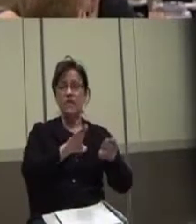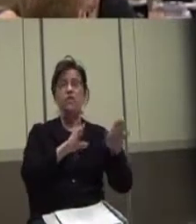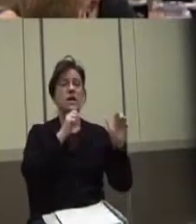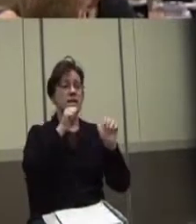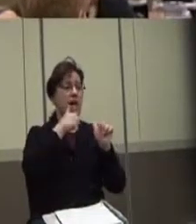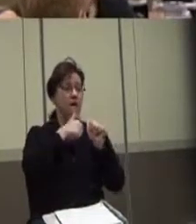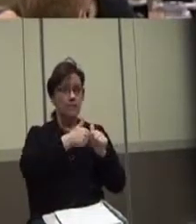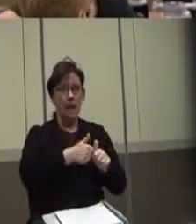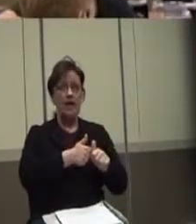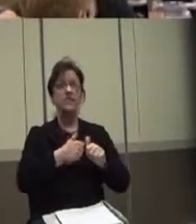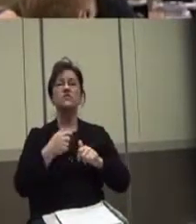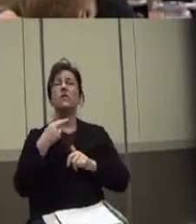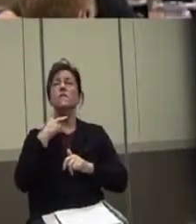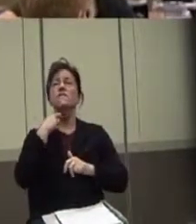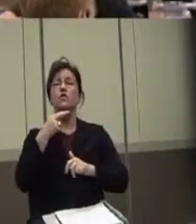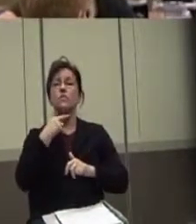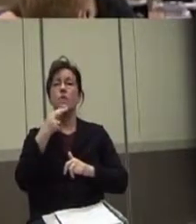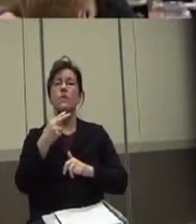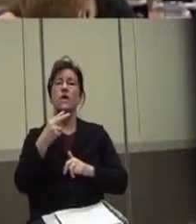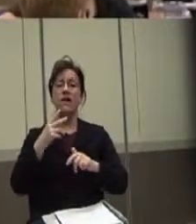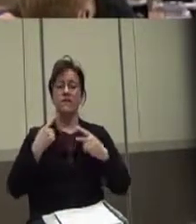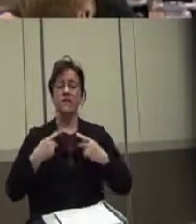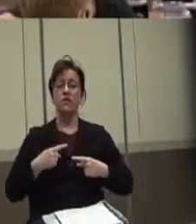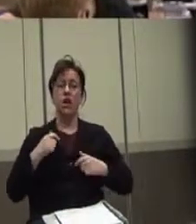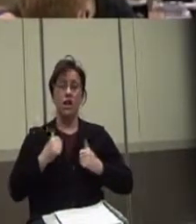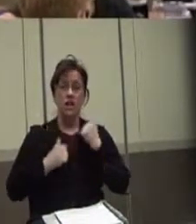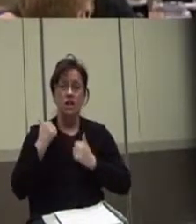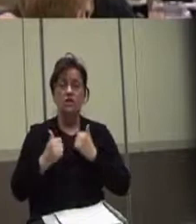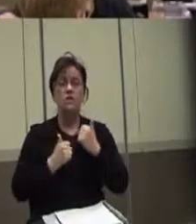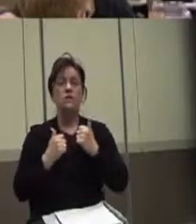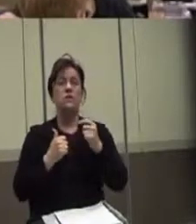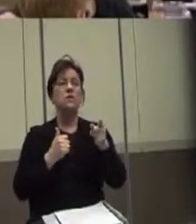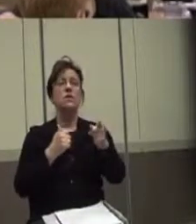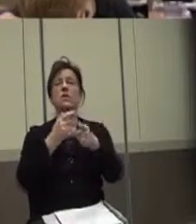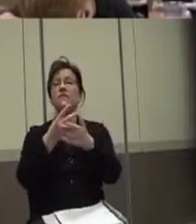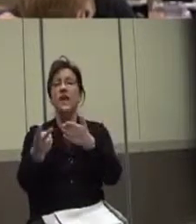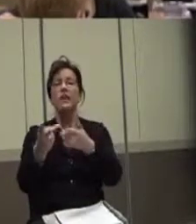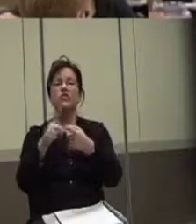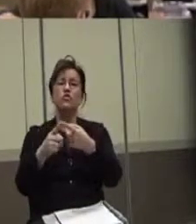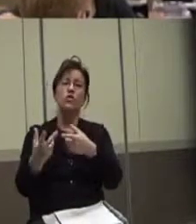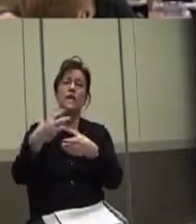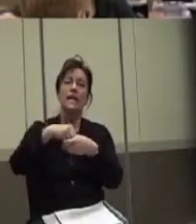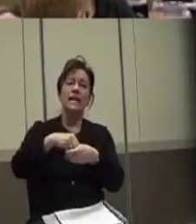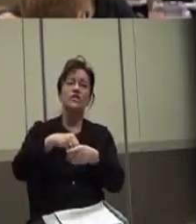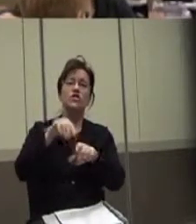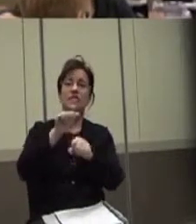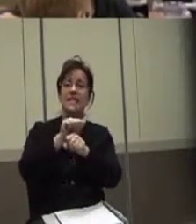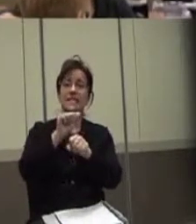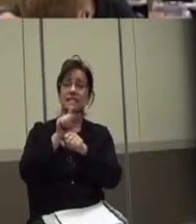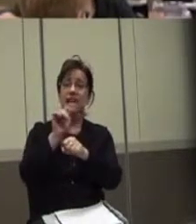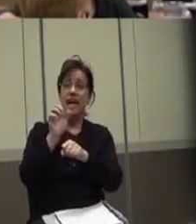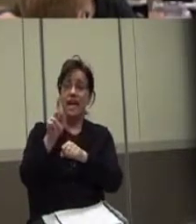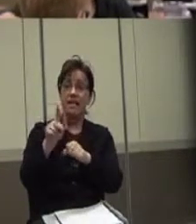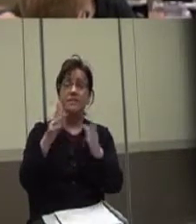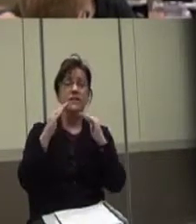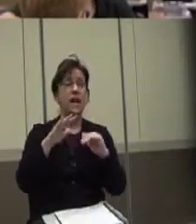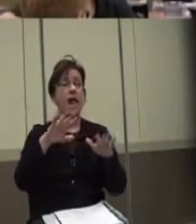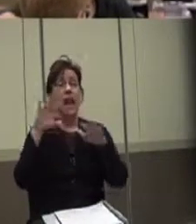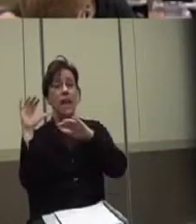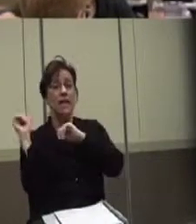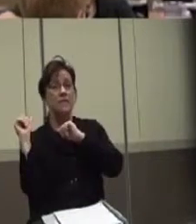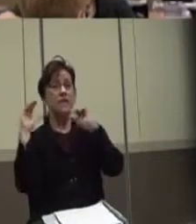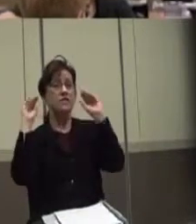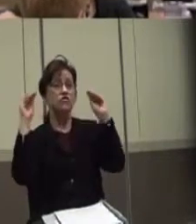Verbal and physical aggression. Failure to engage in tasks. Failure to engage in the task. Leaving the area. Leaving the instructional